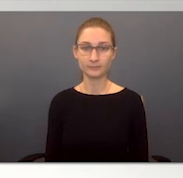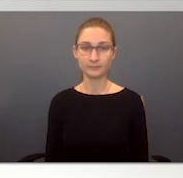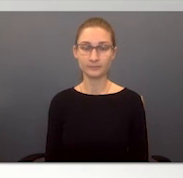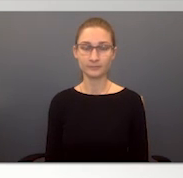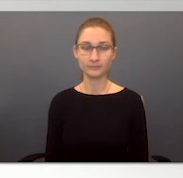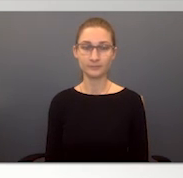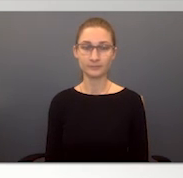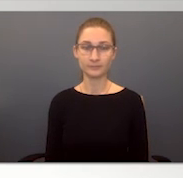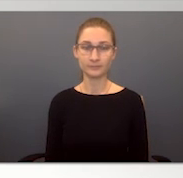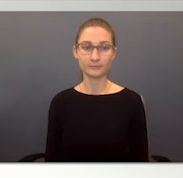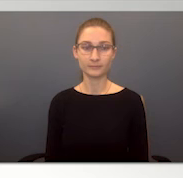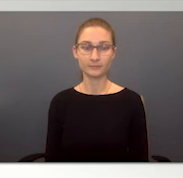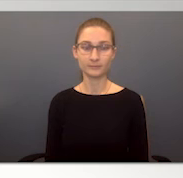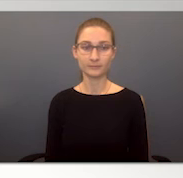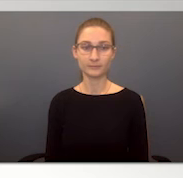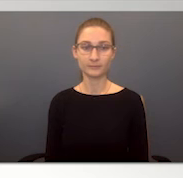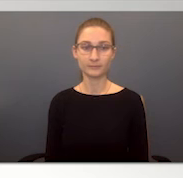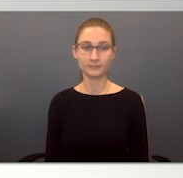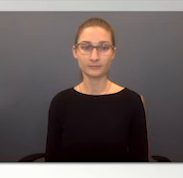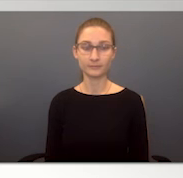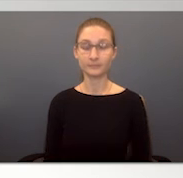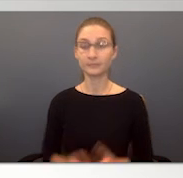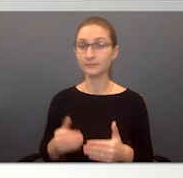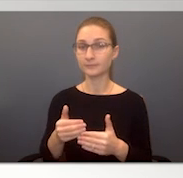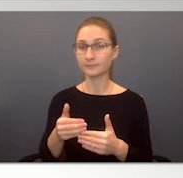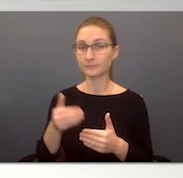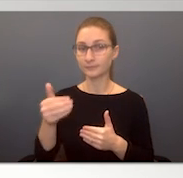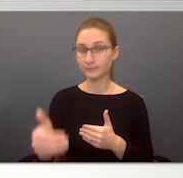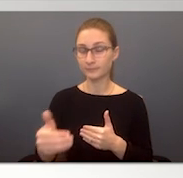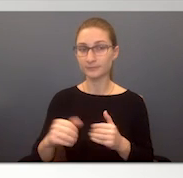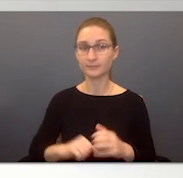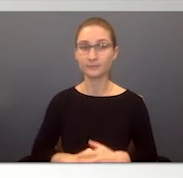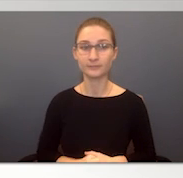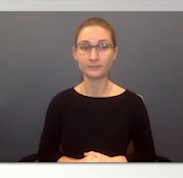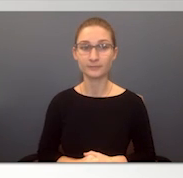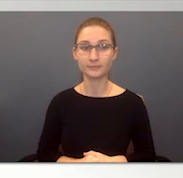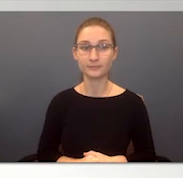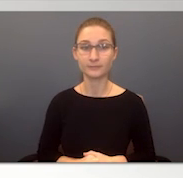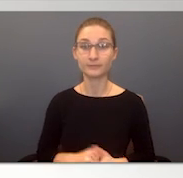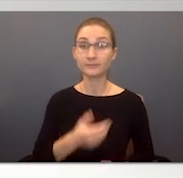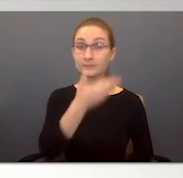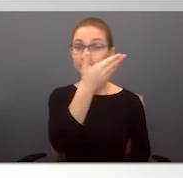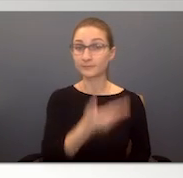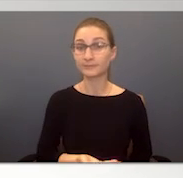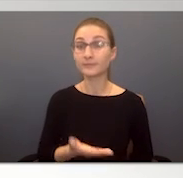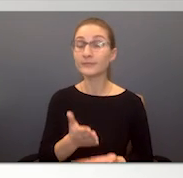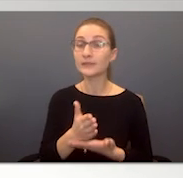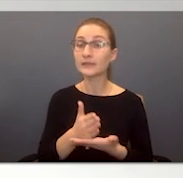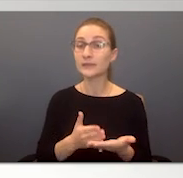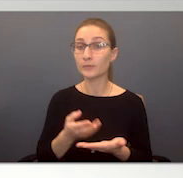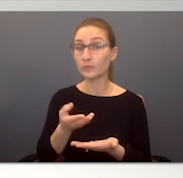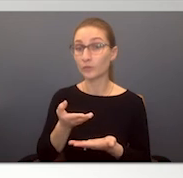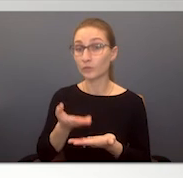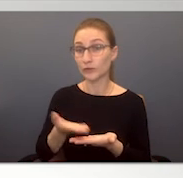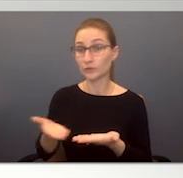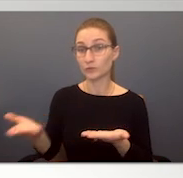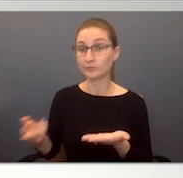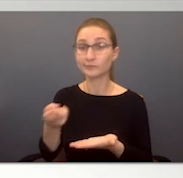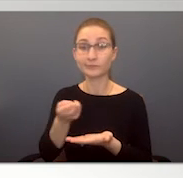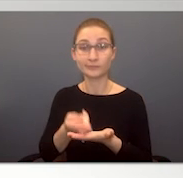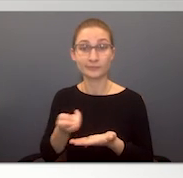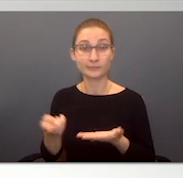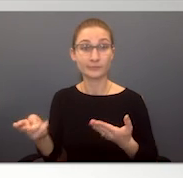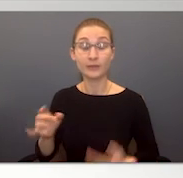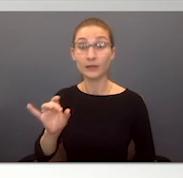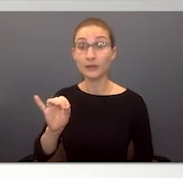que arreglara mi casa, pero todavía celebramos en Navidad. Go ahead and go forward, please. And so here are some